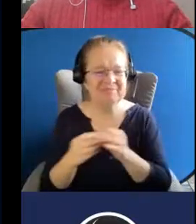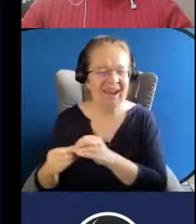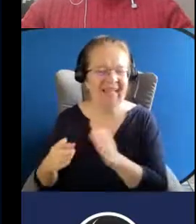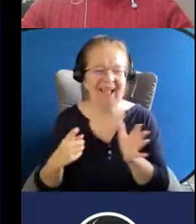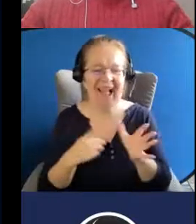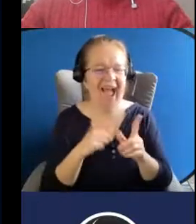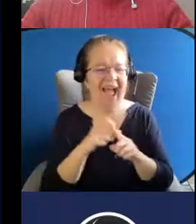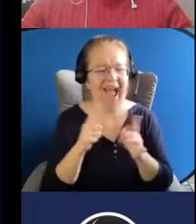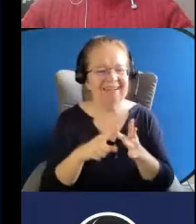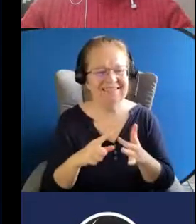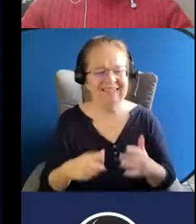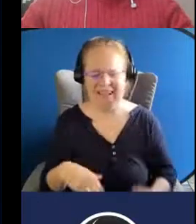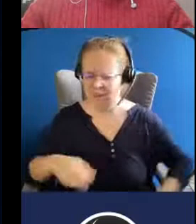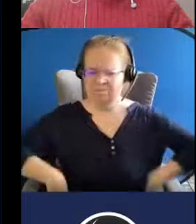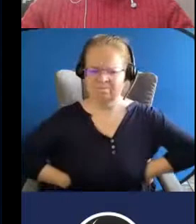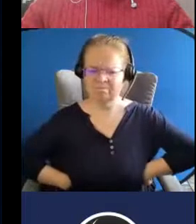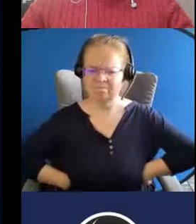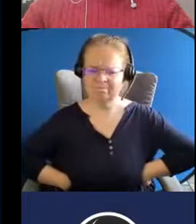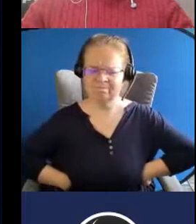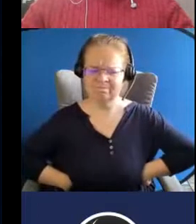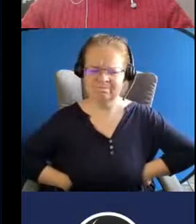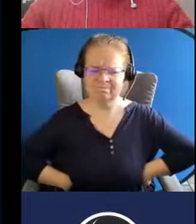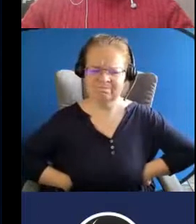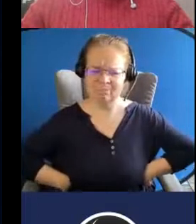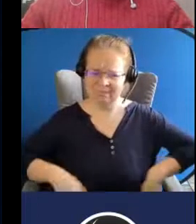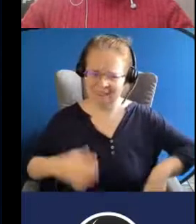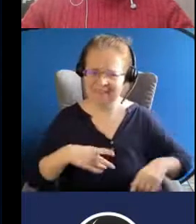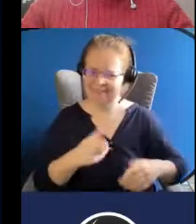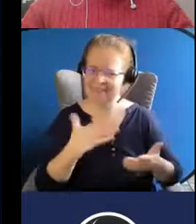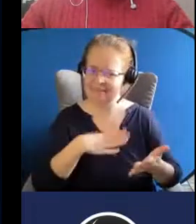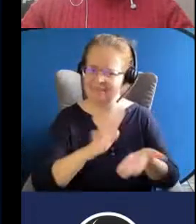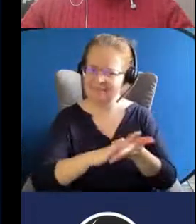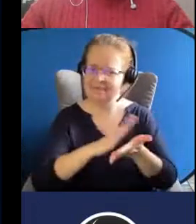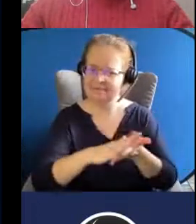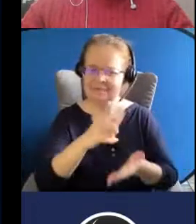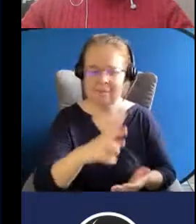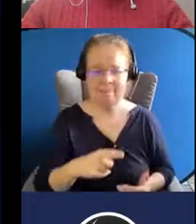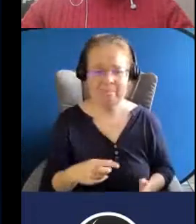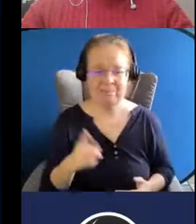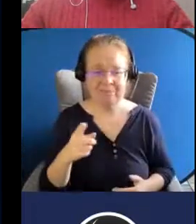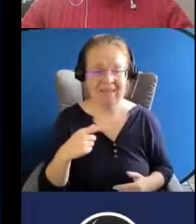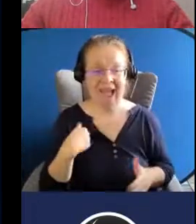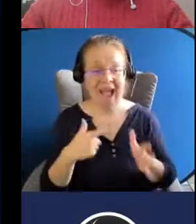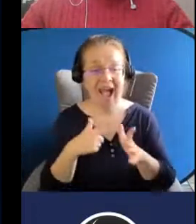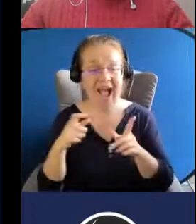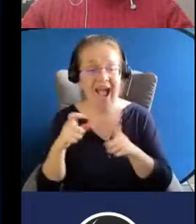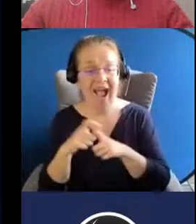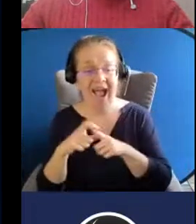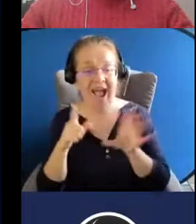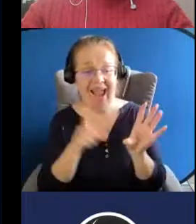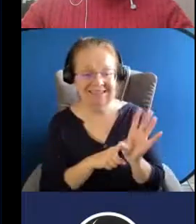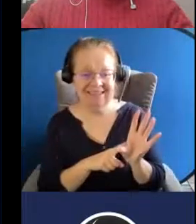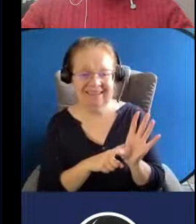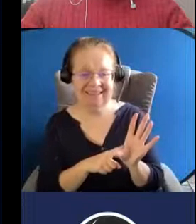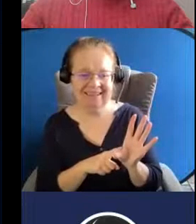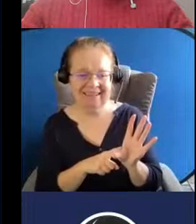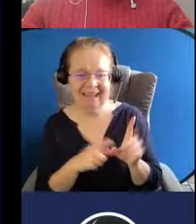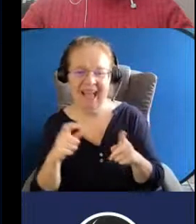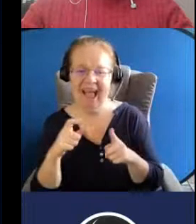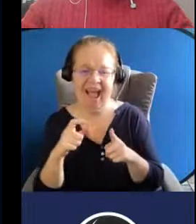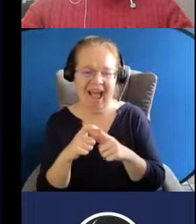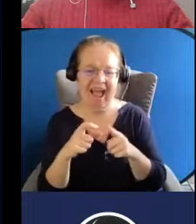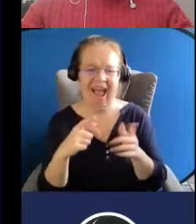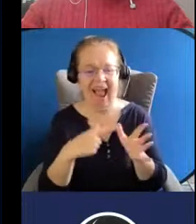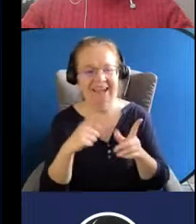You need to work on that. Well, actually, but when I said that, it gave a different one that said ADDY, not